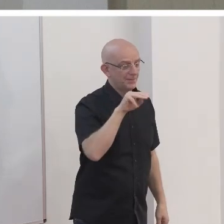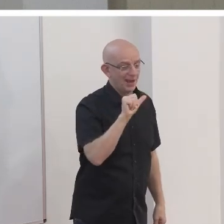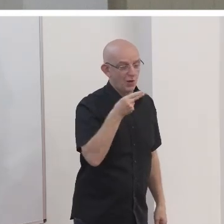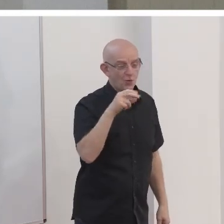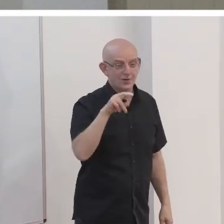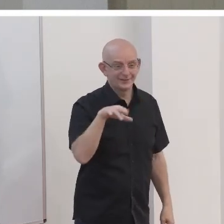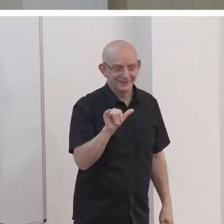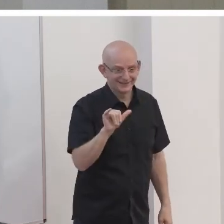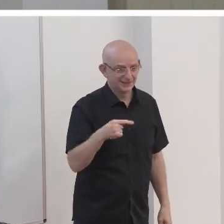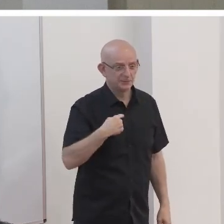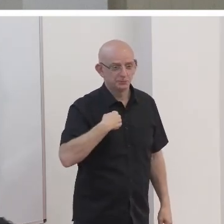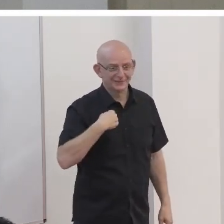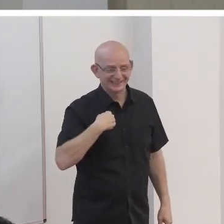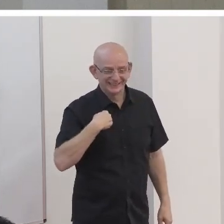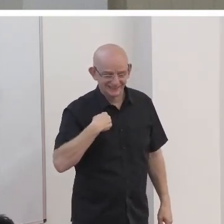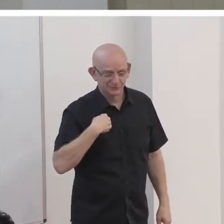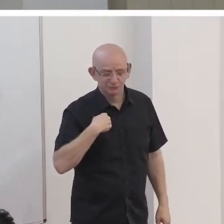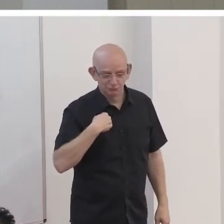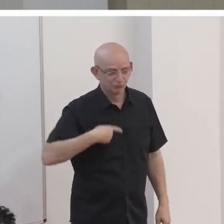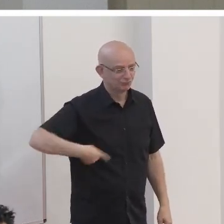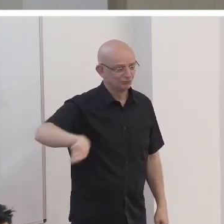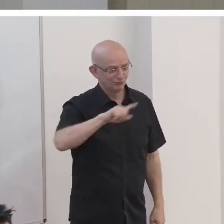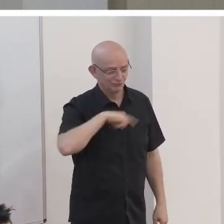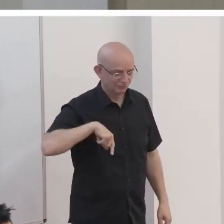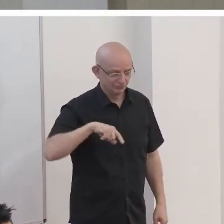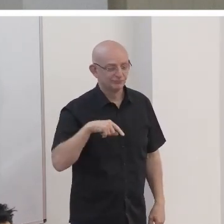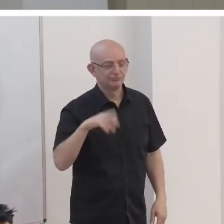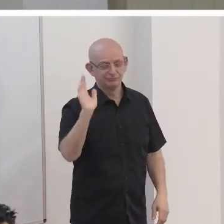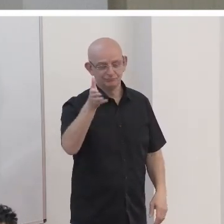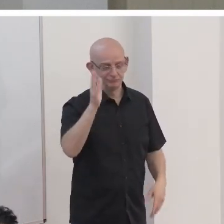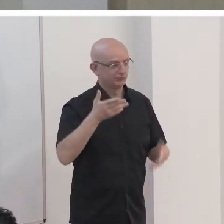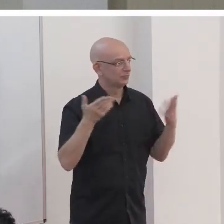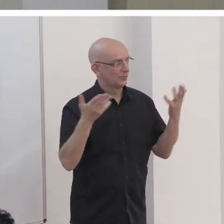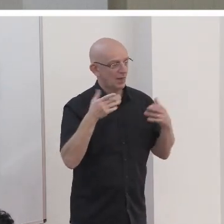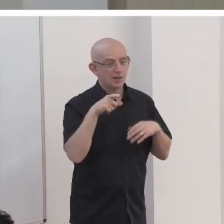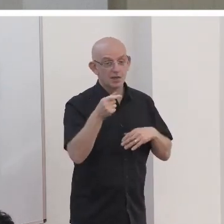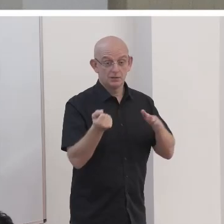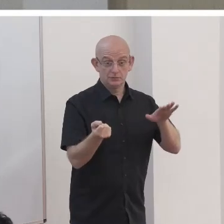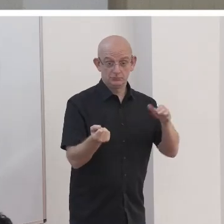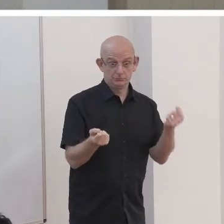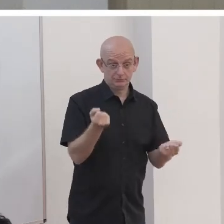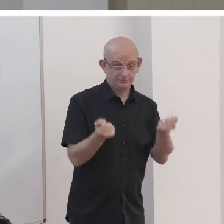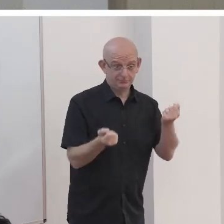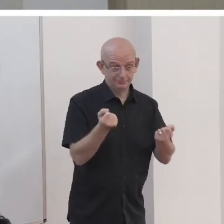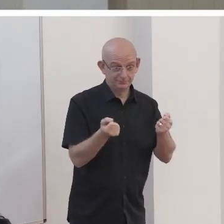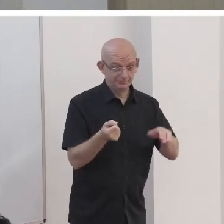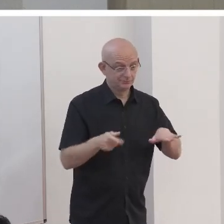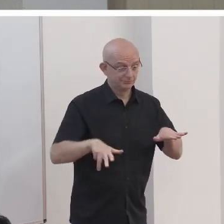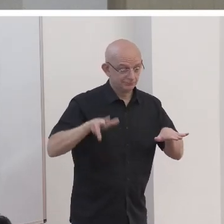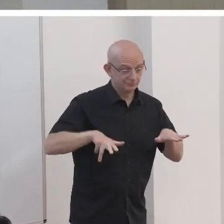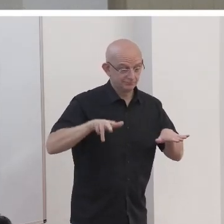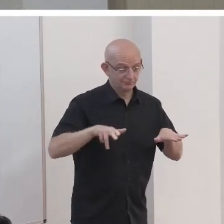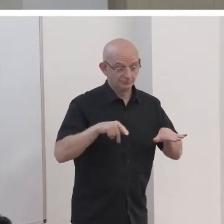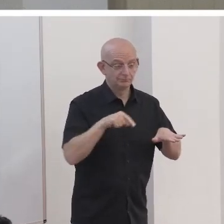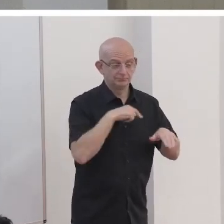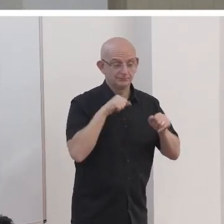yesterday and today, the UN Convention on the Rights of Persons with Disabilities provides clear instructions to state parties on